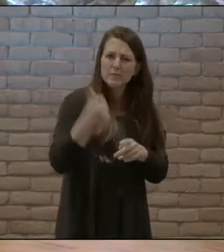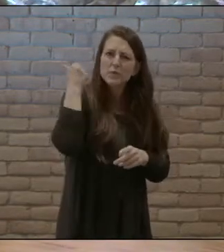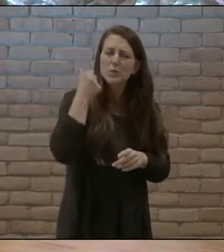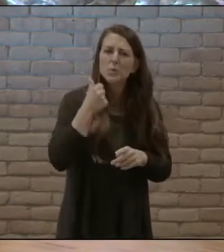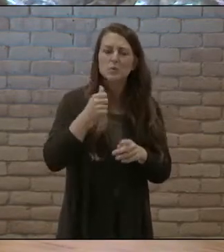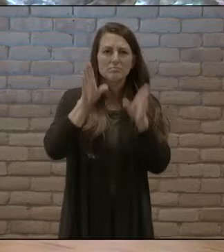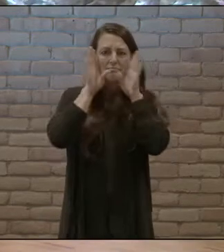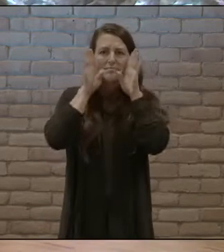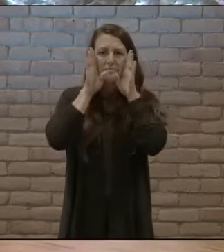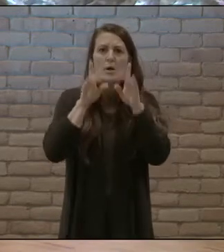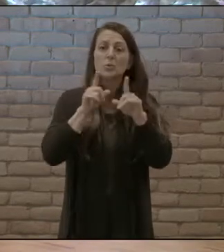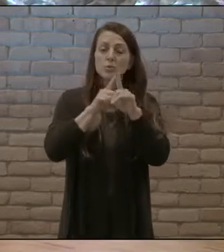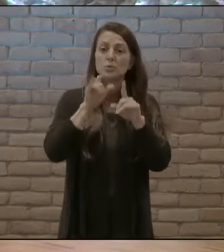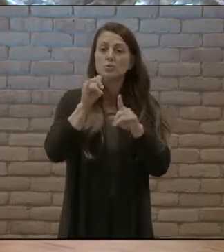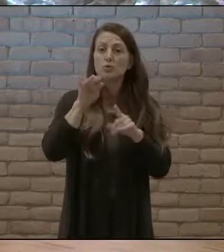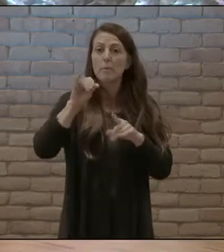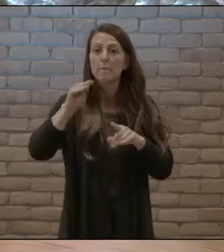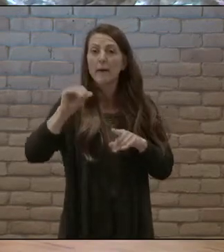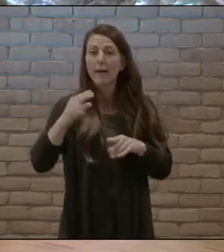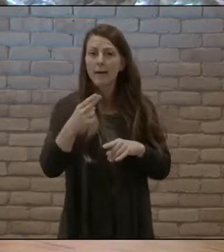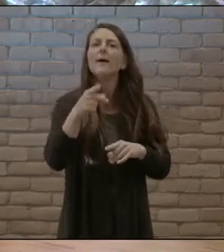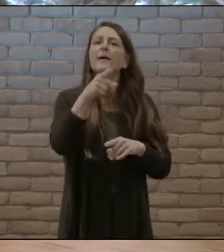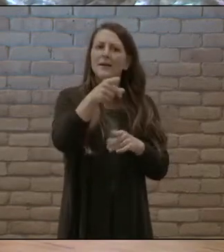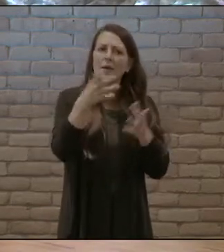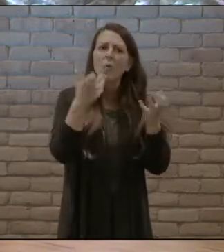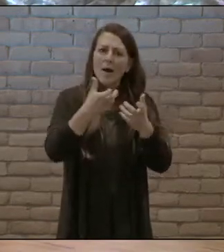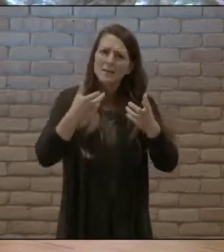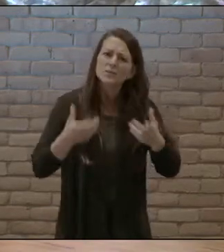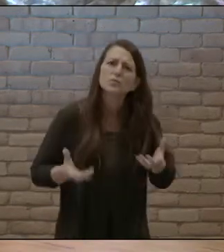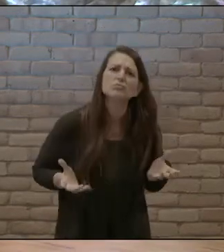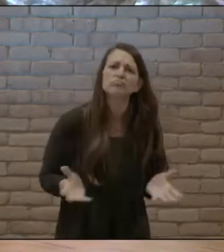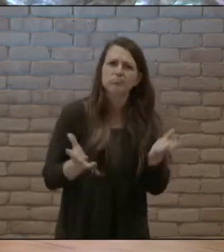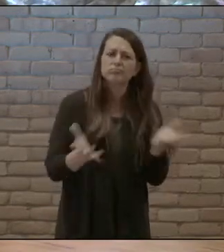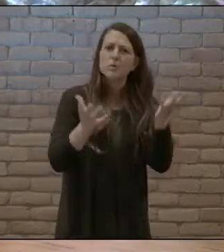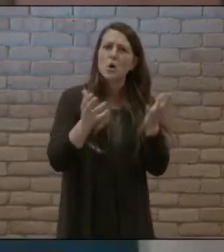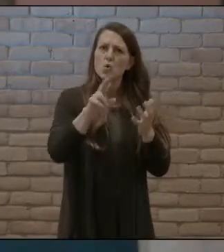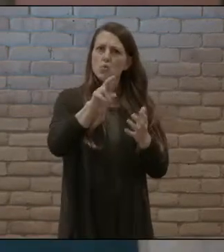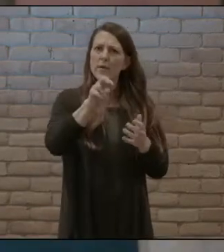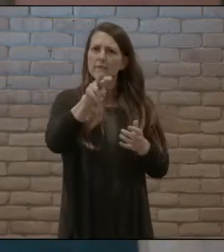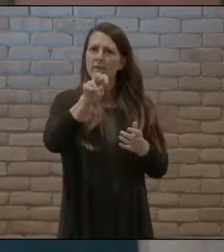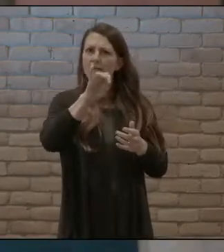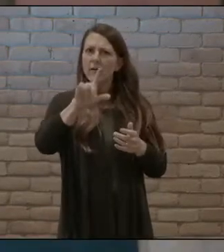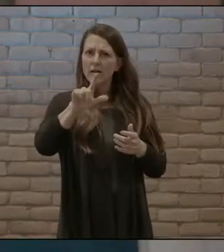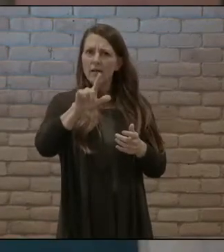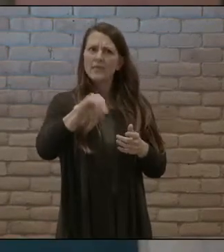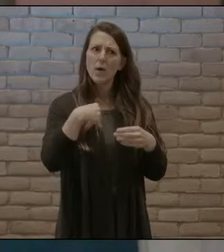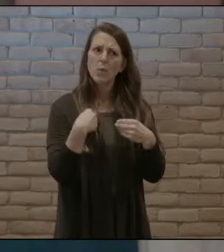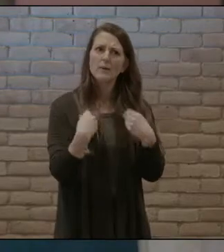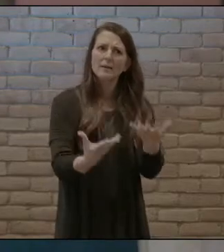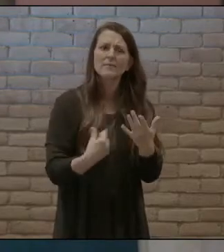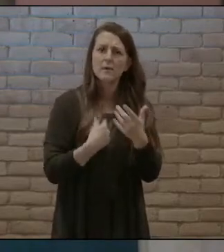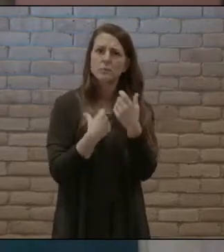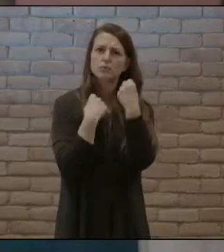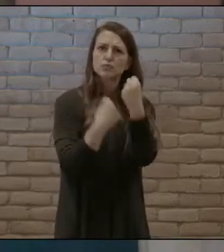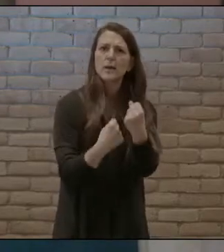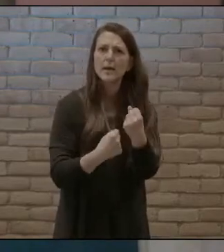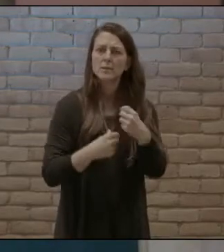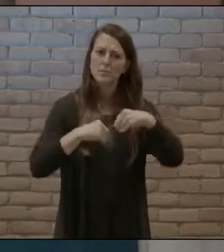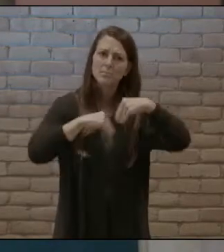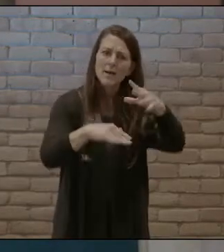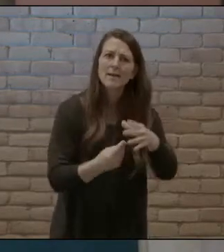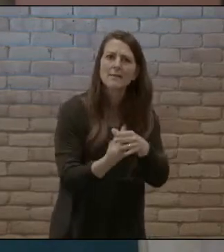he was bringing about revival. A revival that would give them strength to plant gardens and to build homes and